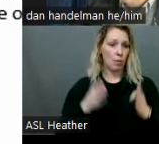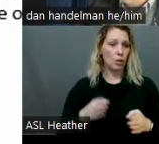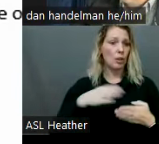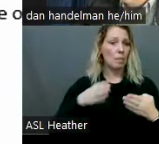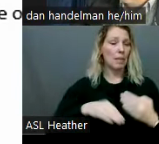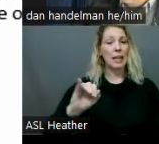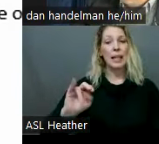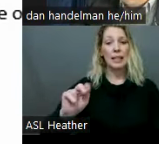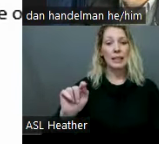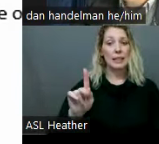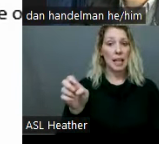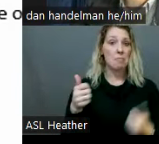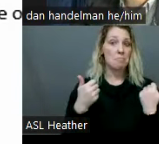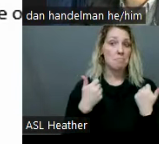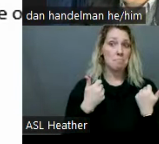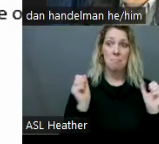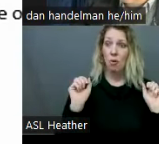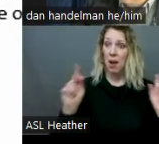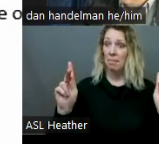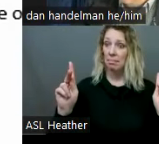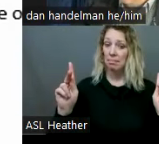Very good. All right.